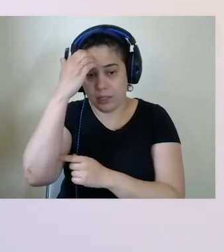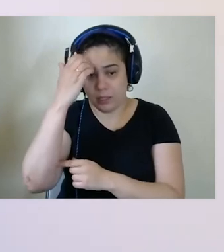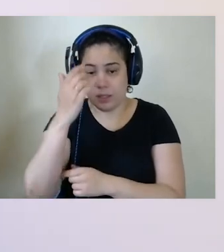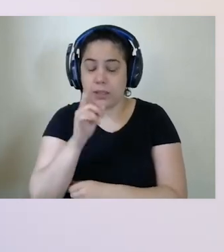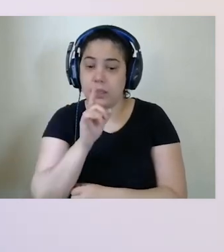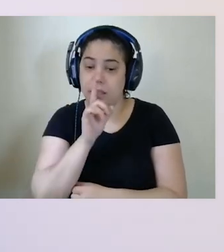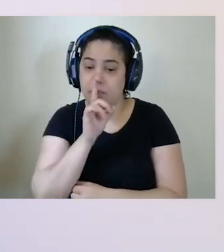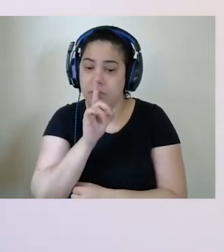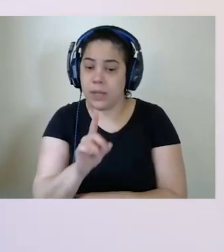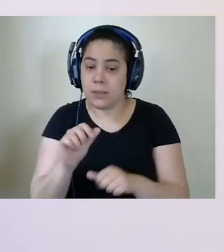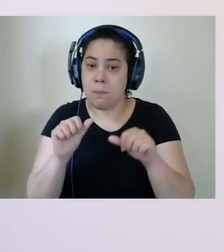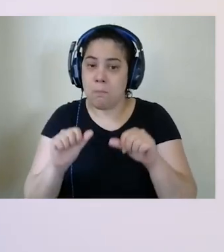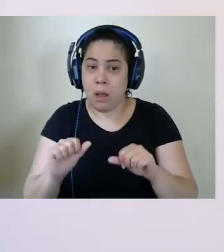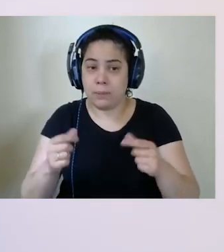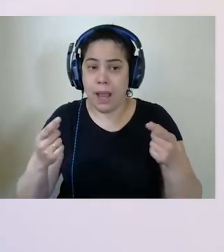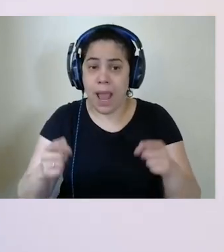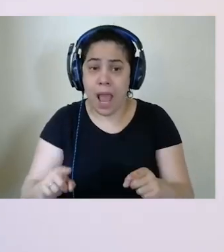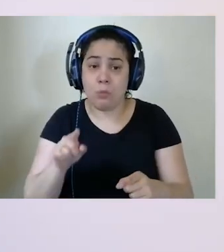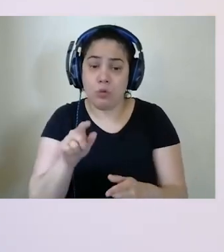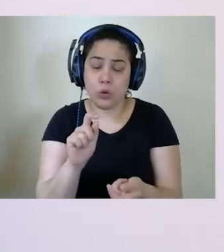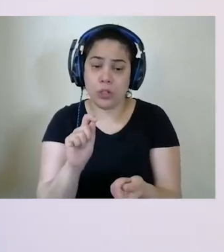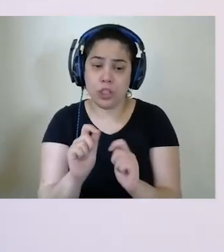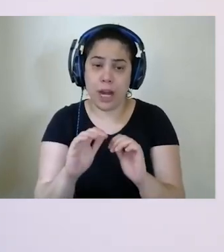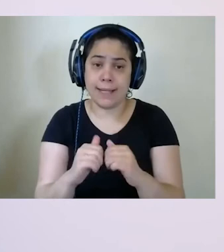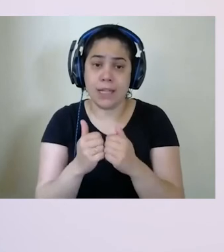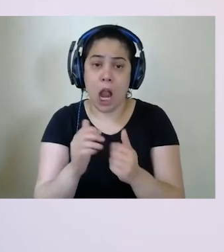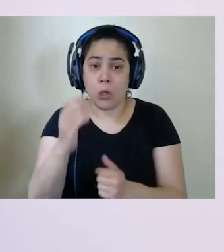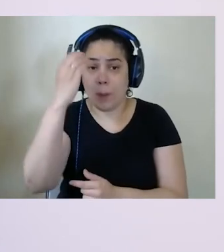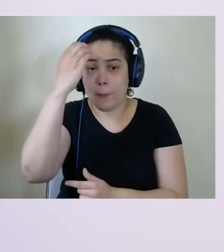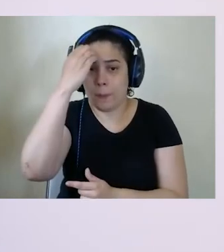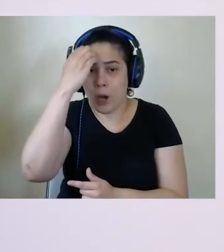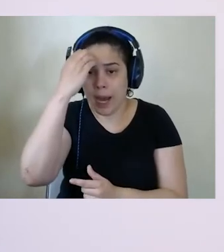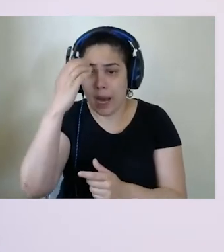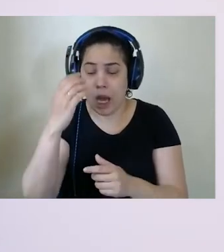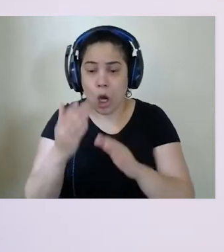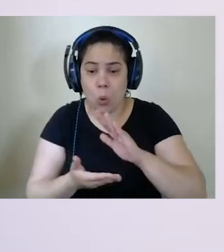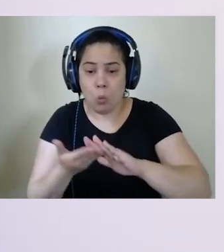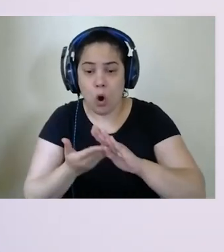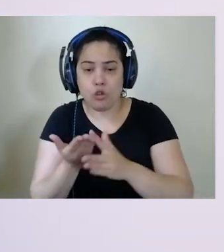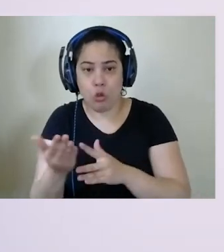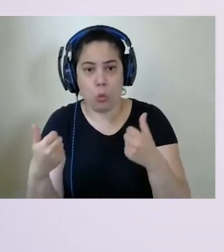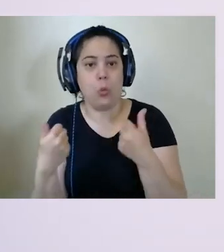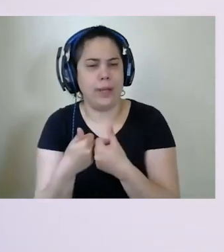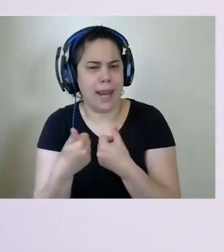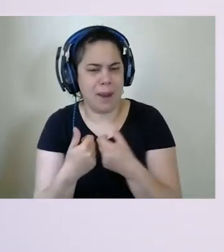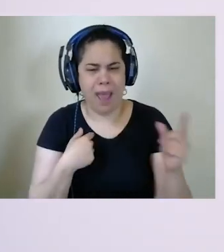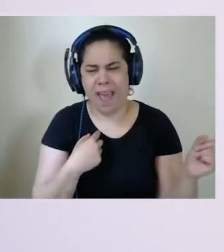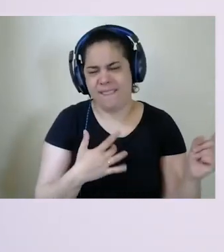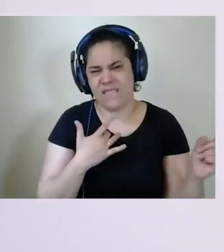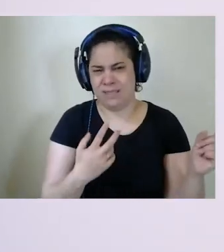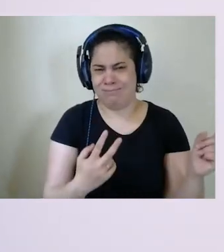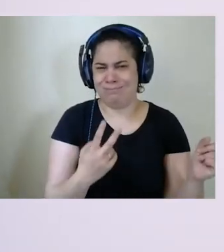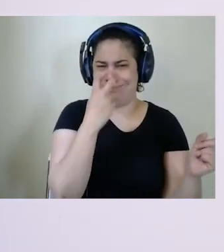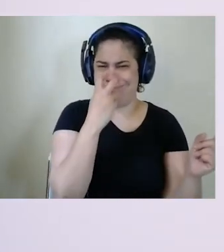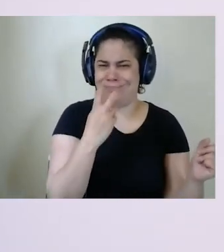and you can change the way your brain works. So I'm completely skeptical about this, but she was